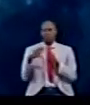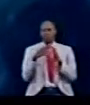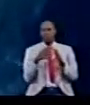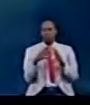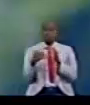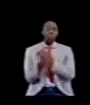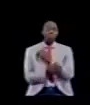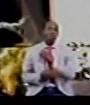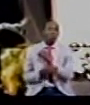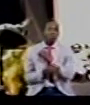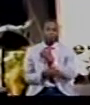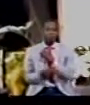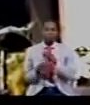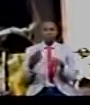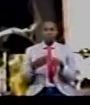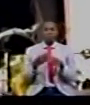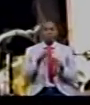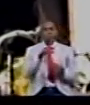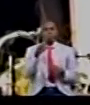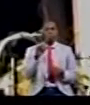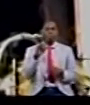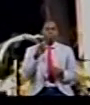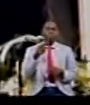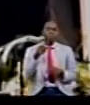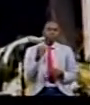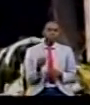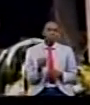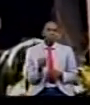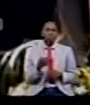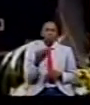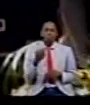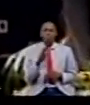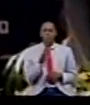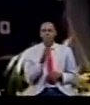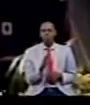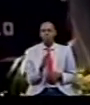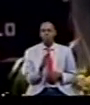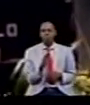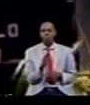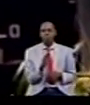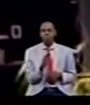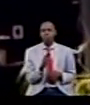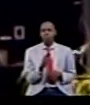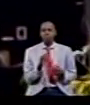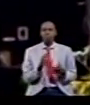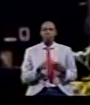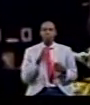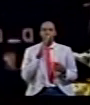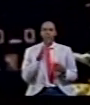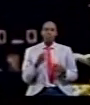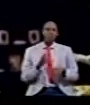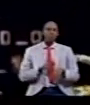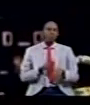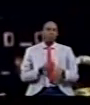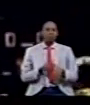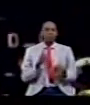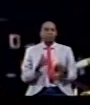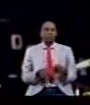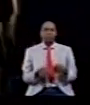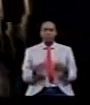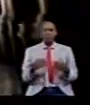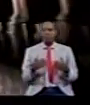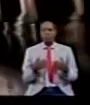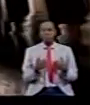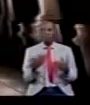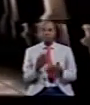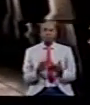a great storm. And what is symbolic of that storm? Storm is a symbol of trouble. I